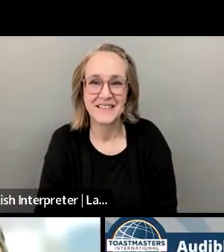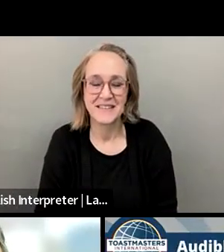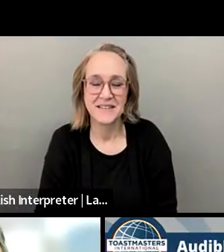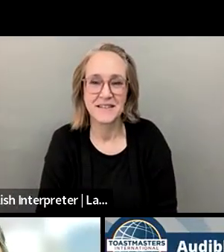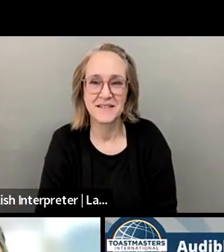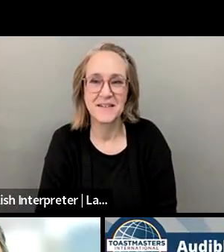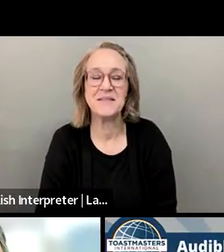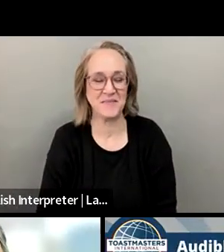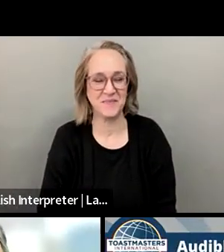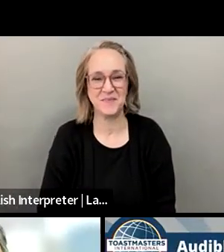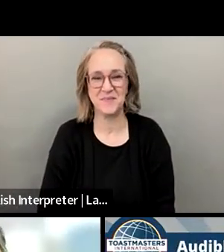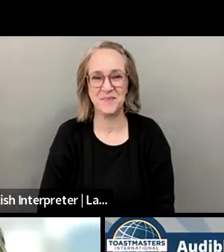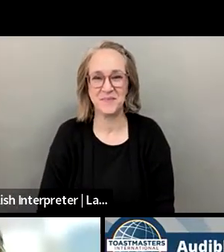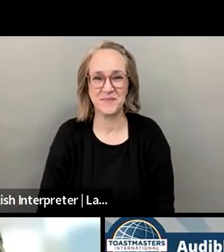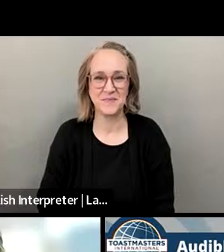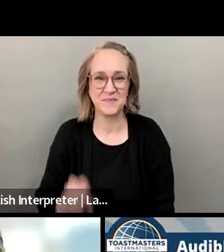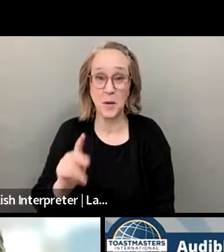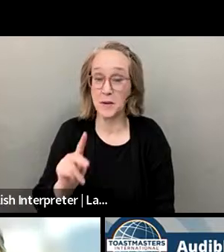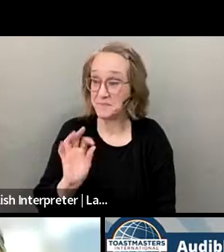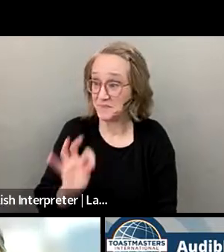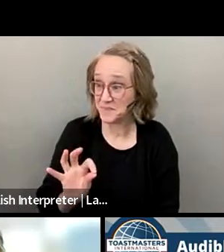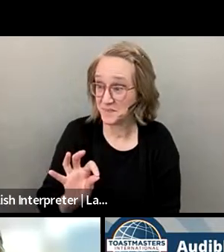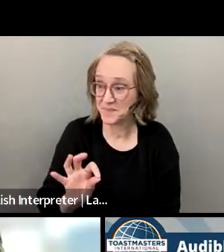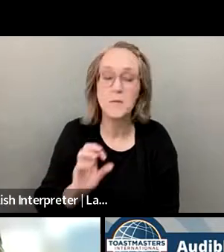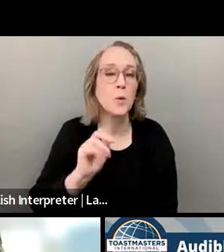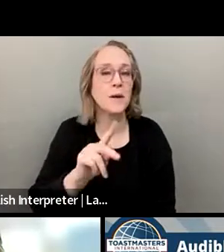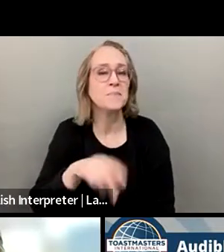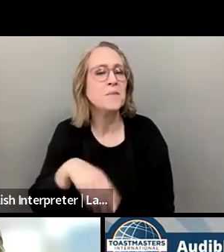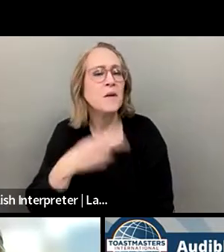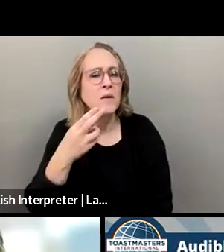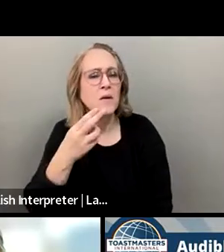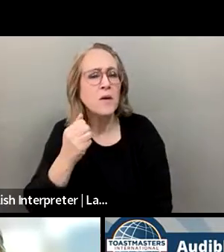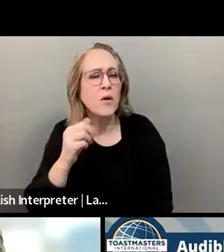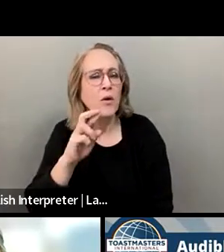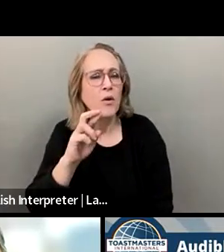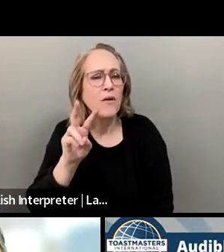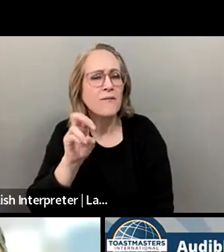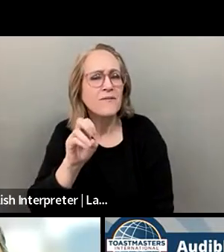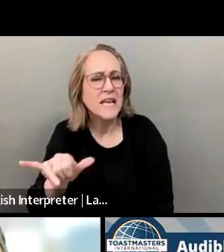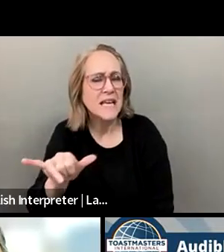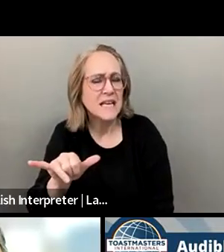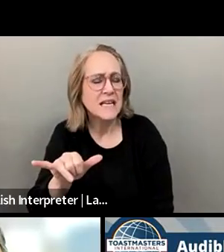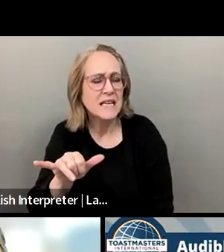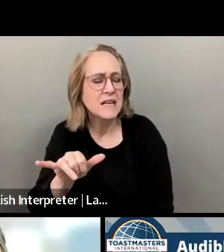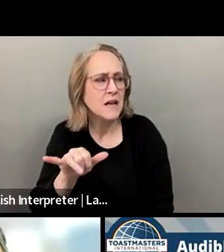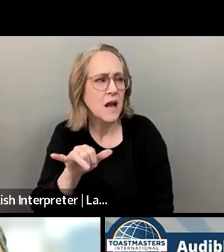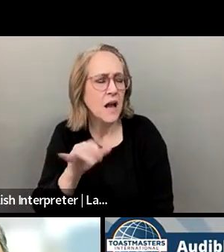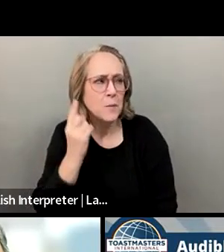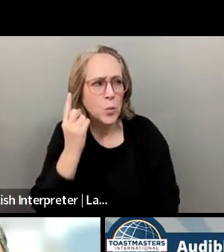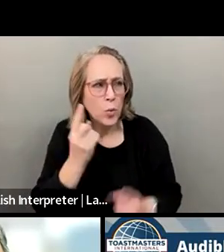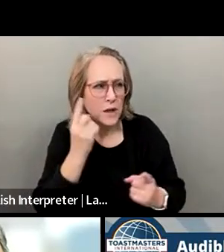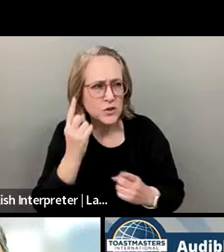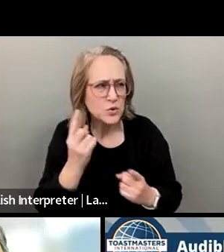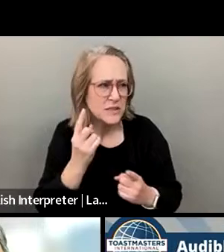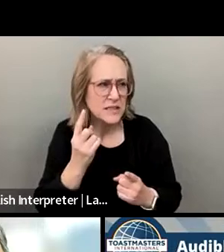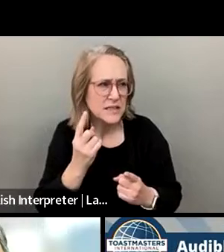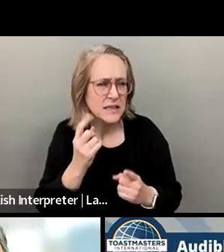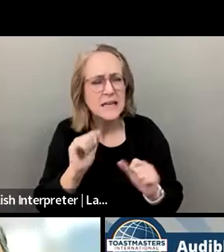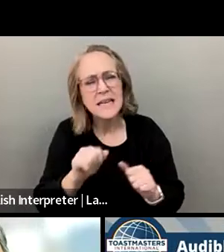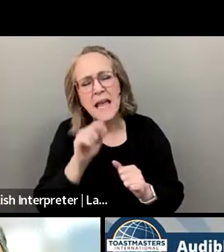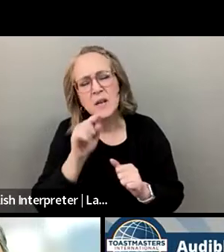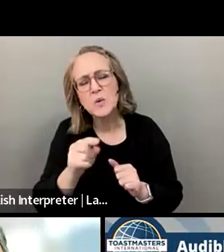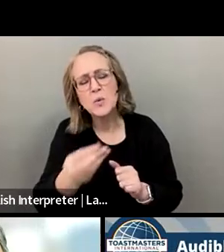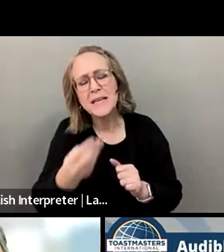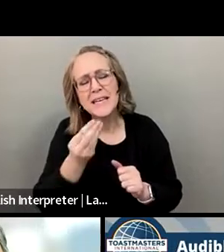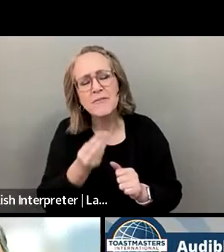That too. Okay. Are we good? Harvey, I just wonder if you could give me